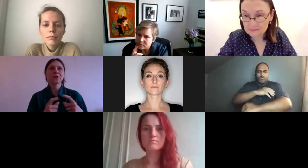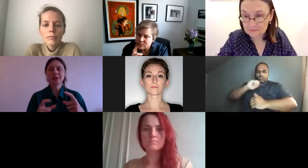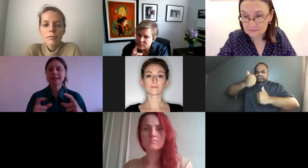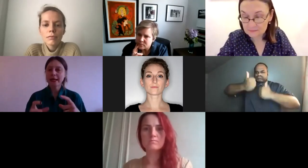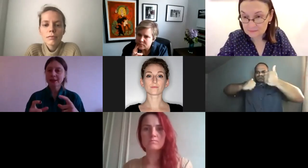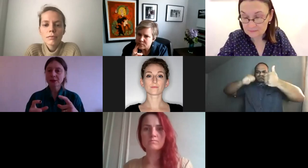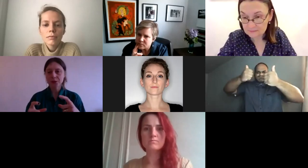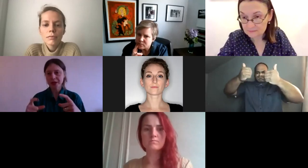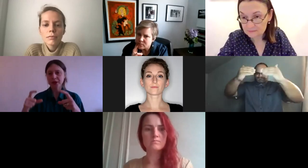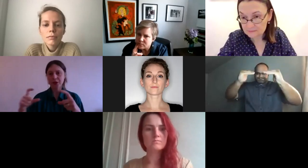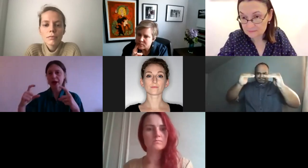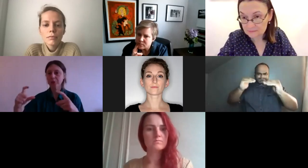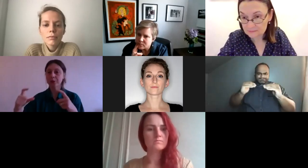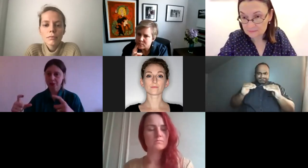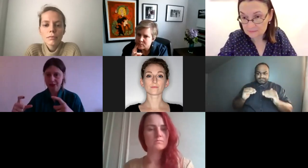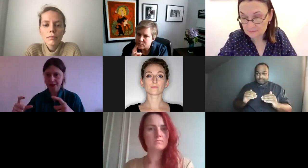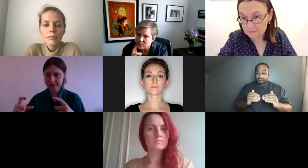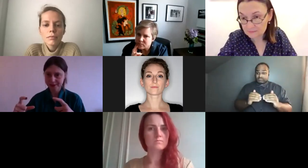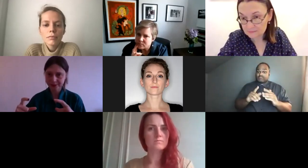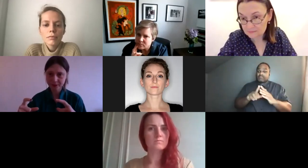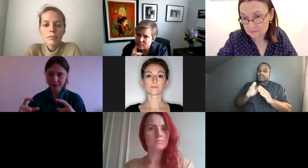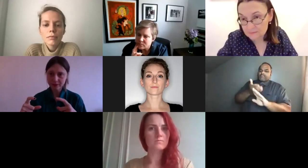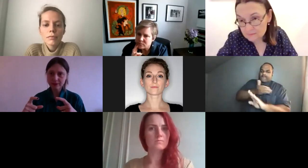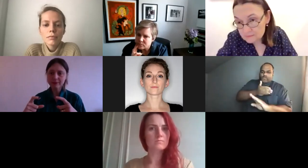Before she was starting to make her own projects.